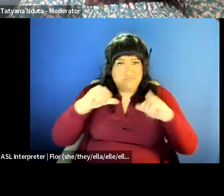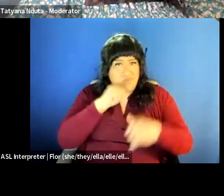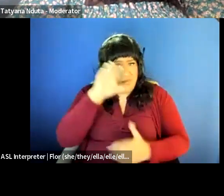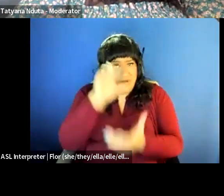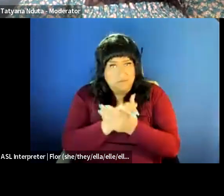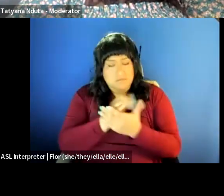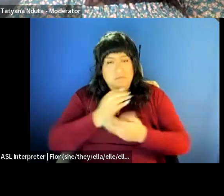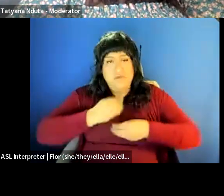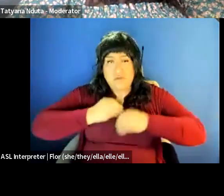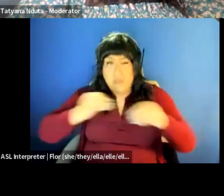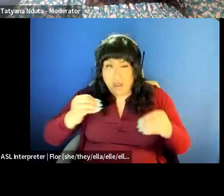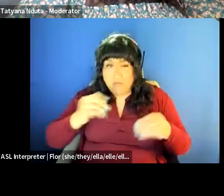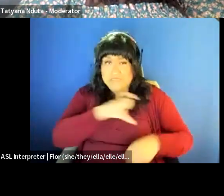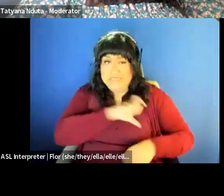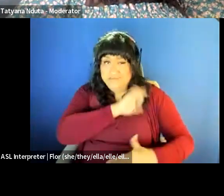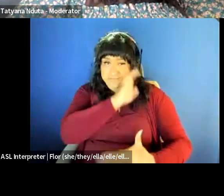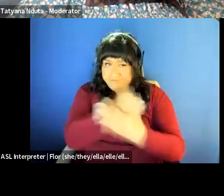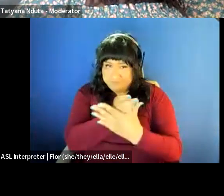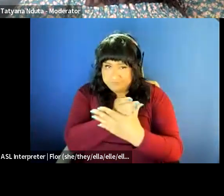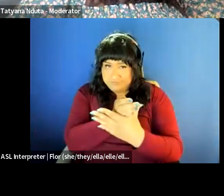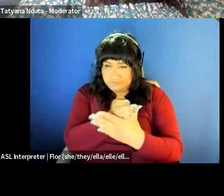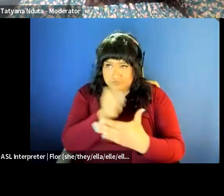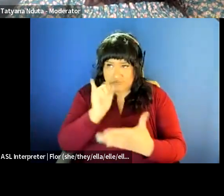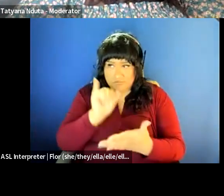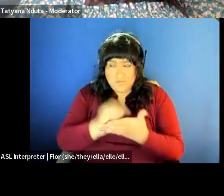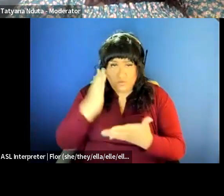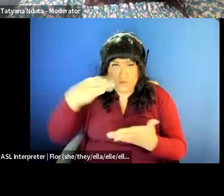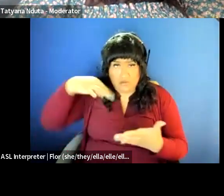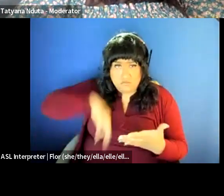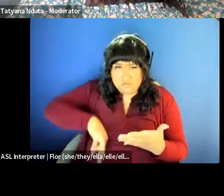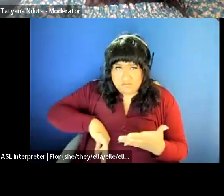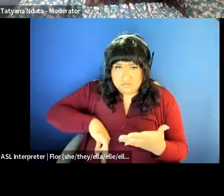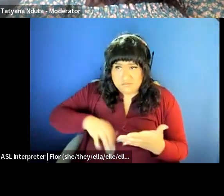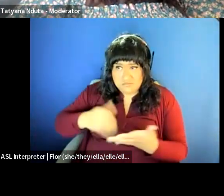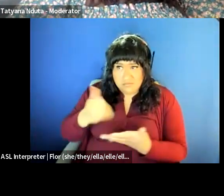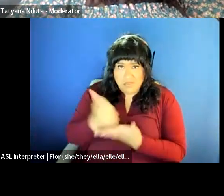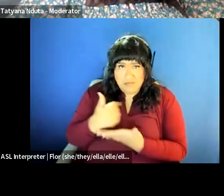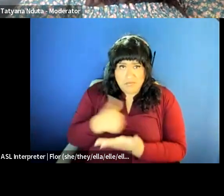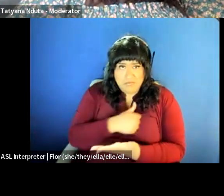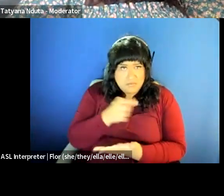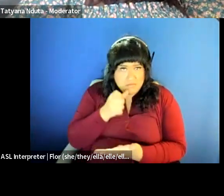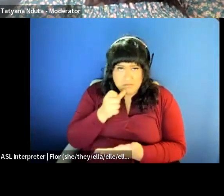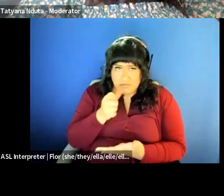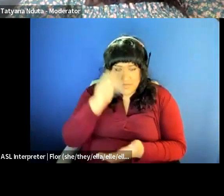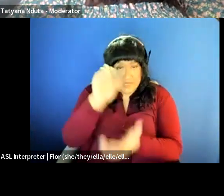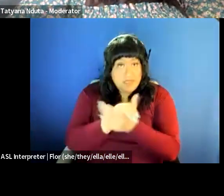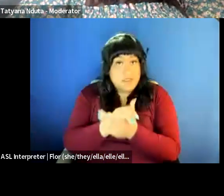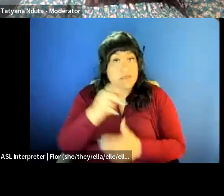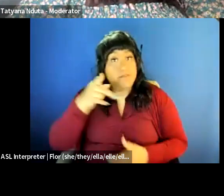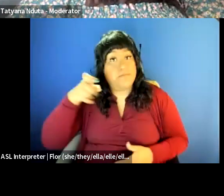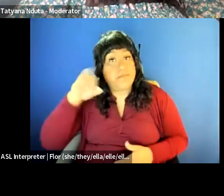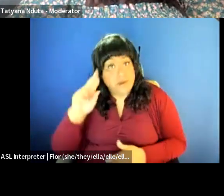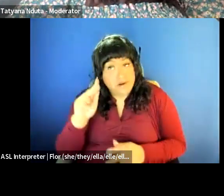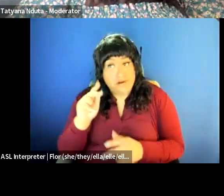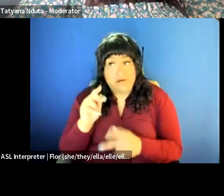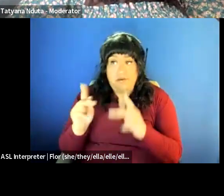non-police intervention would be helpful. People still won't believe that a peer-based intervention would be